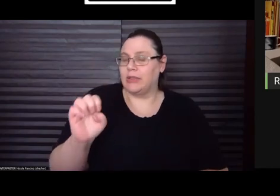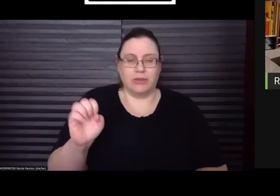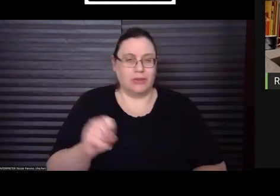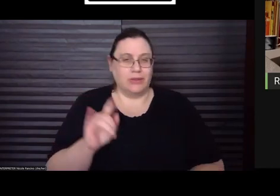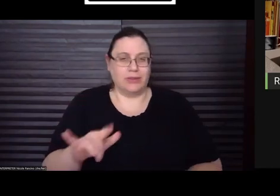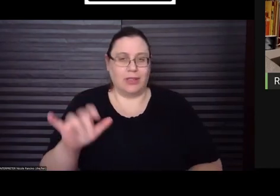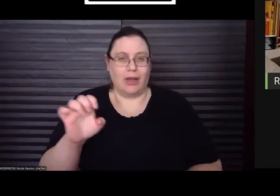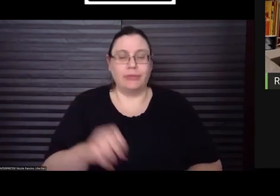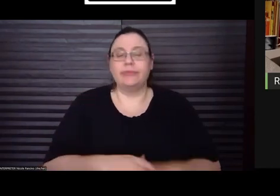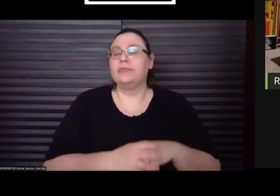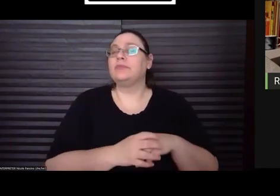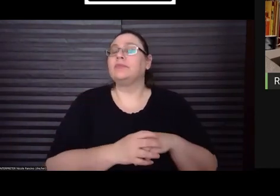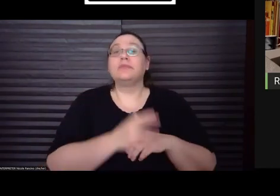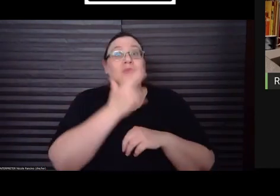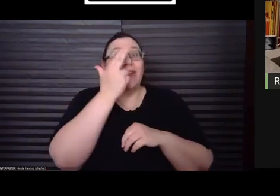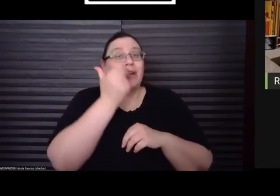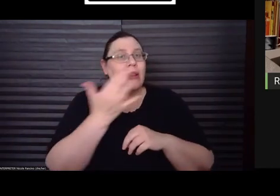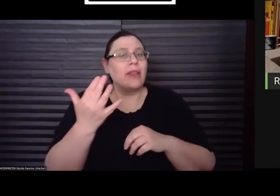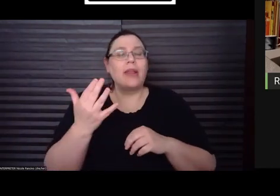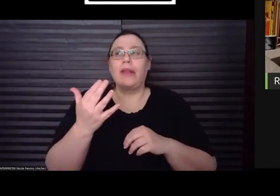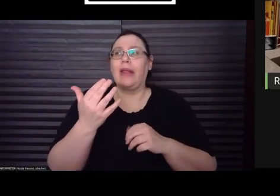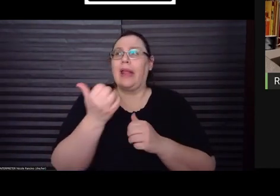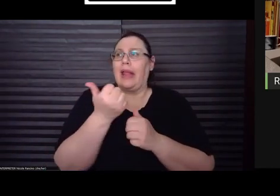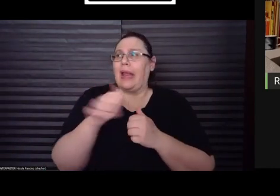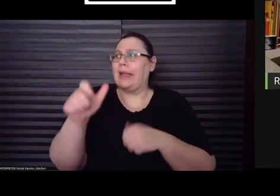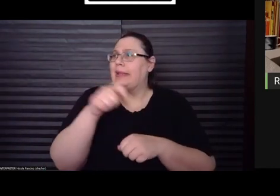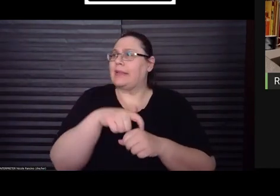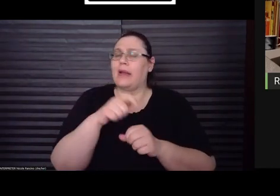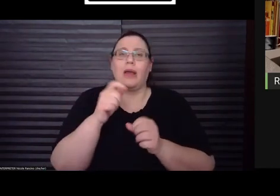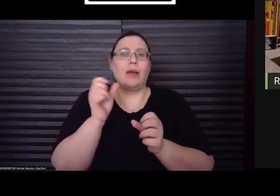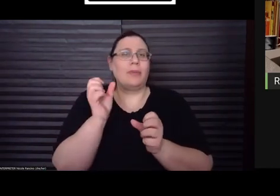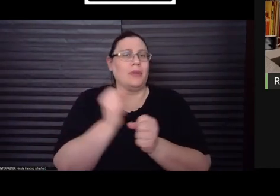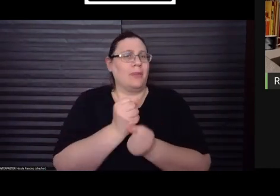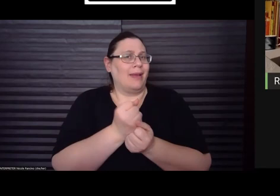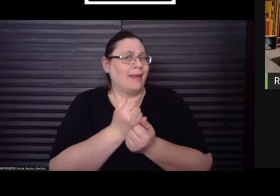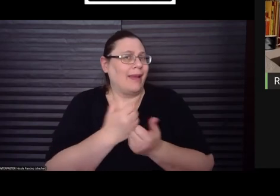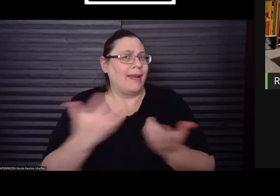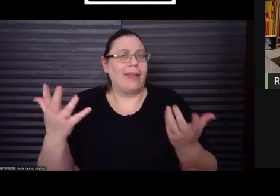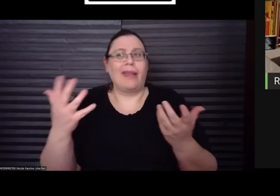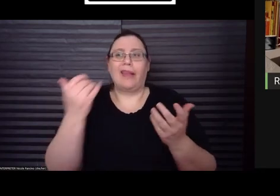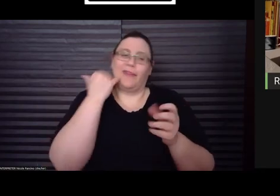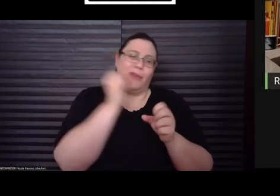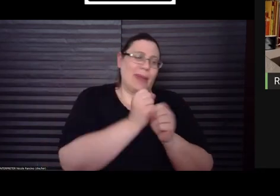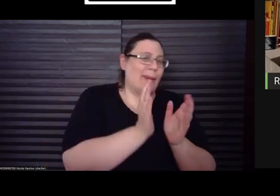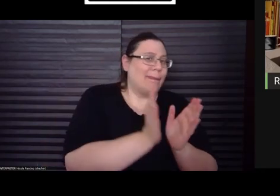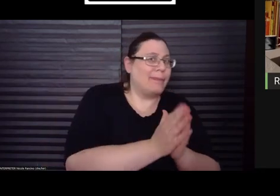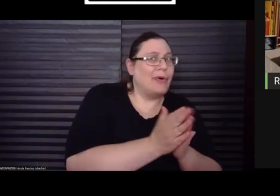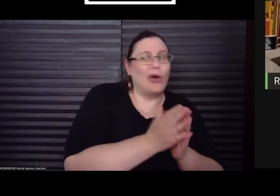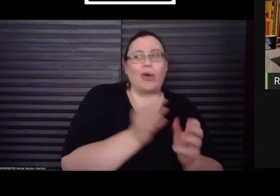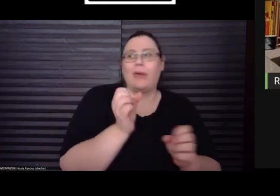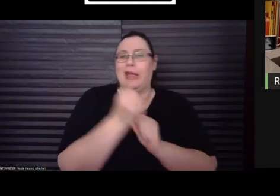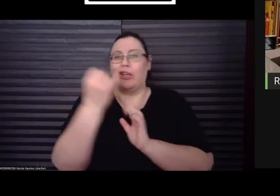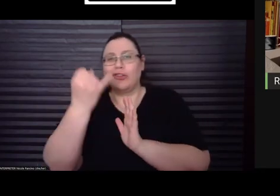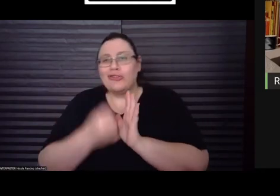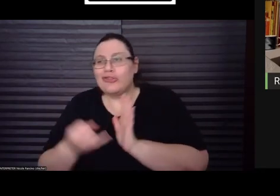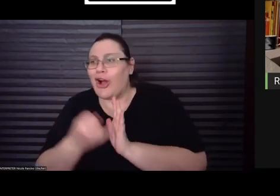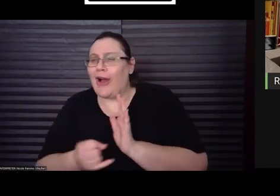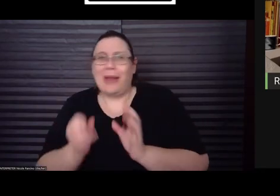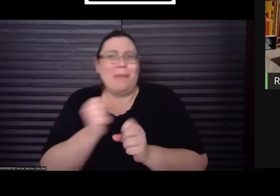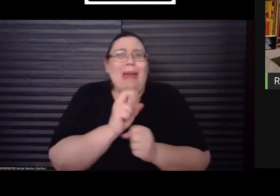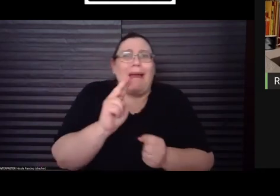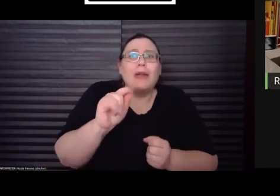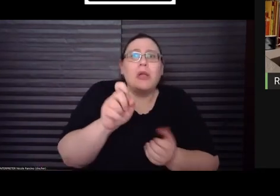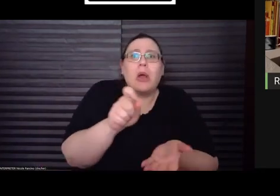And you know, it's so funny when you make anything, when you make a book or a drawing or